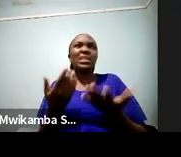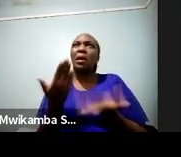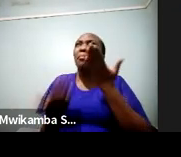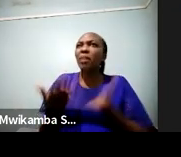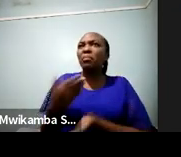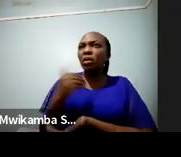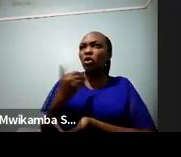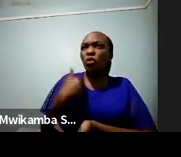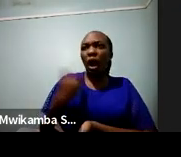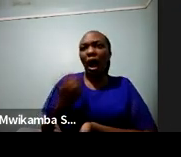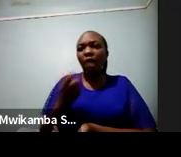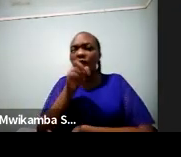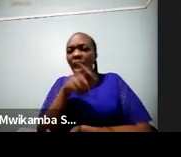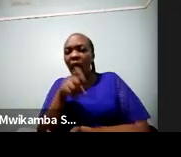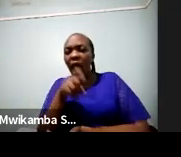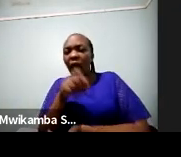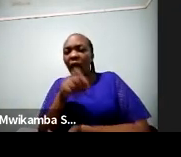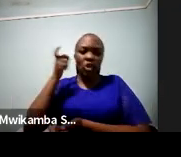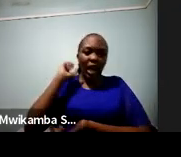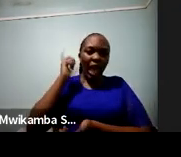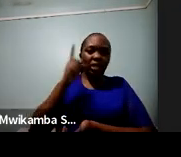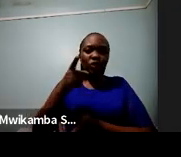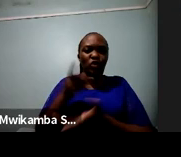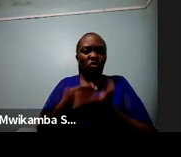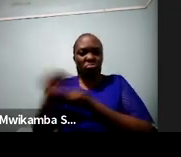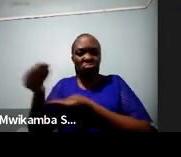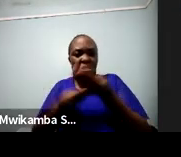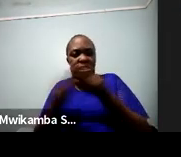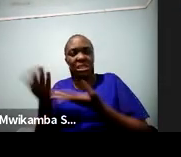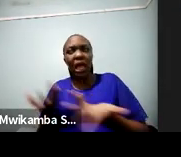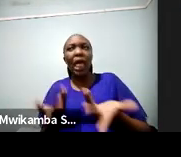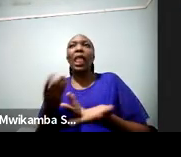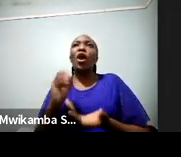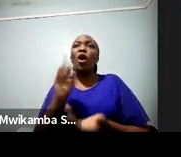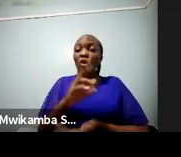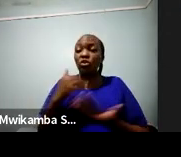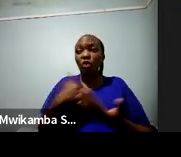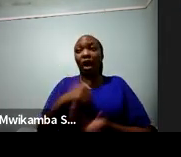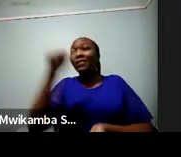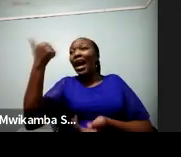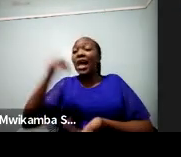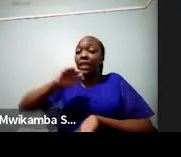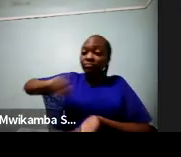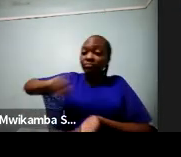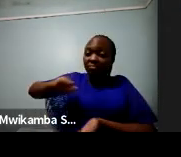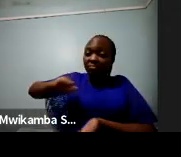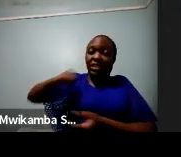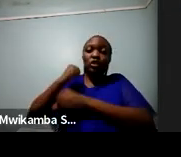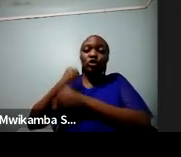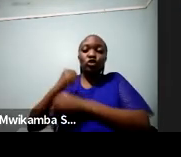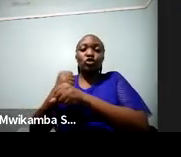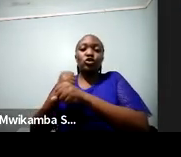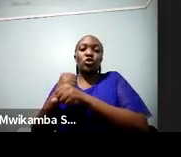you sell, your side hustles and all that, then your job and all those things you do. If you are weaving at home, all the things you do and that bring money to